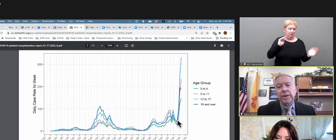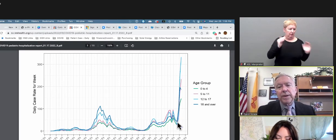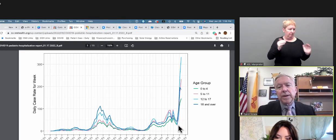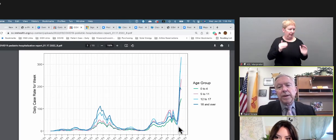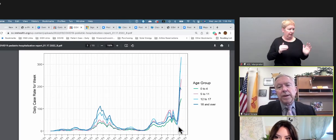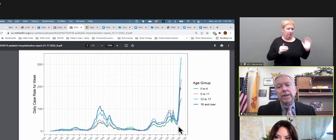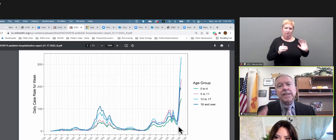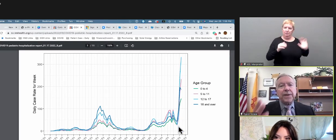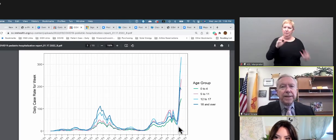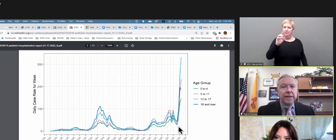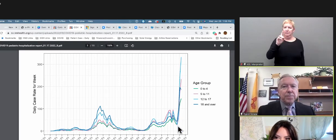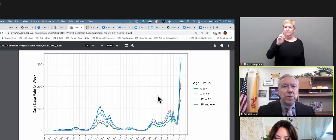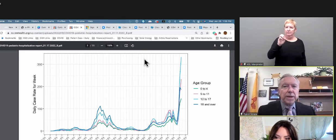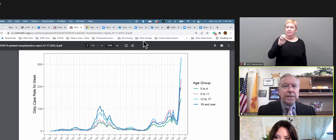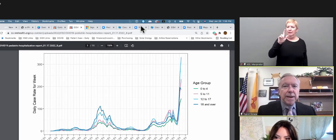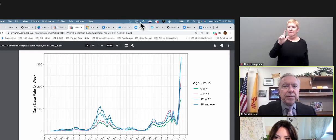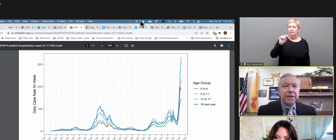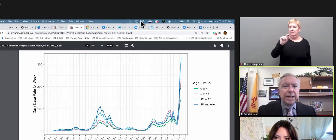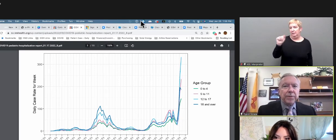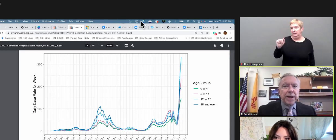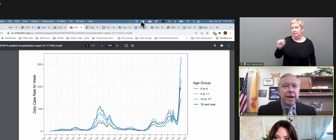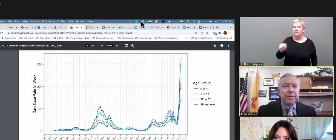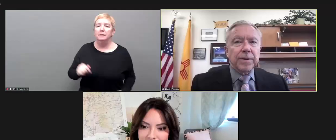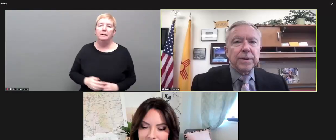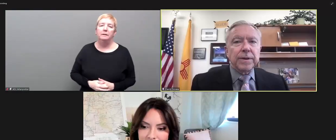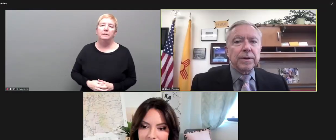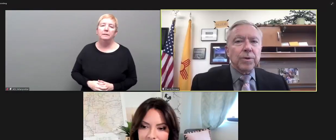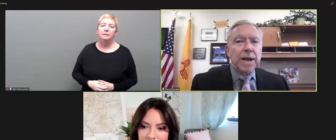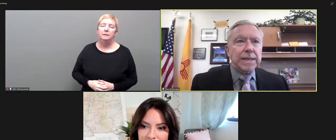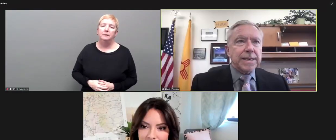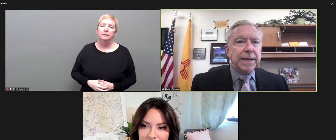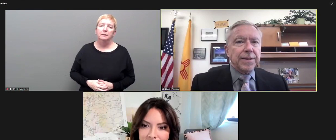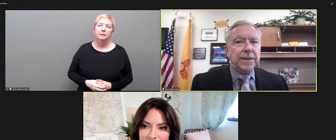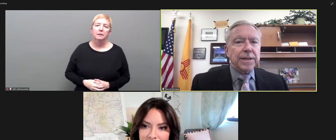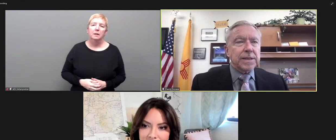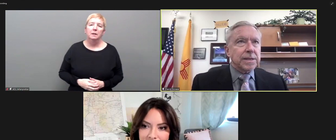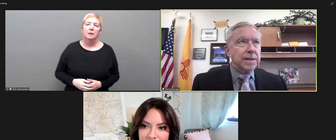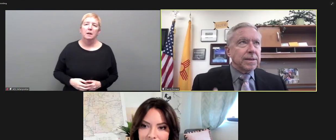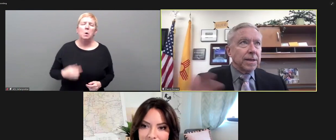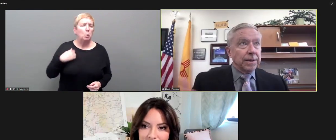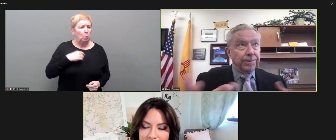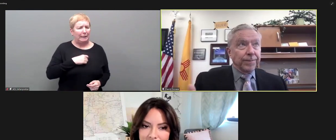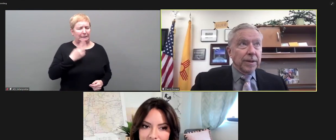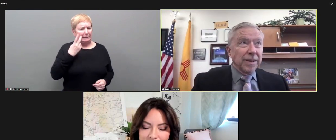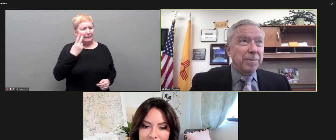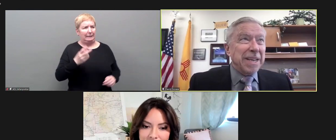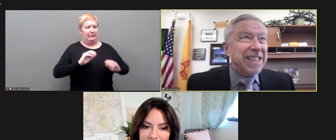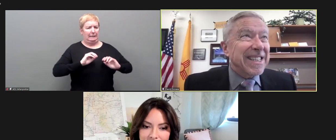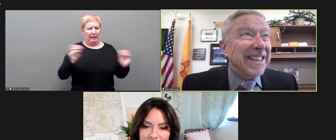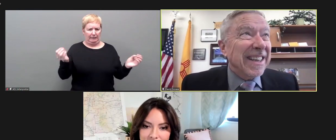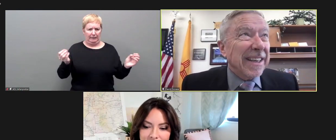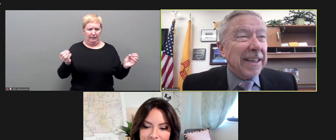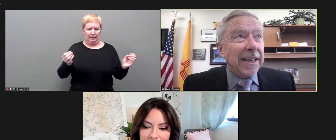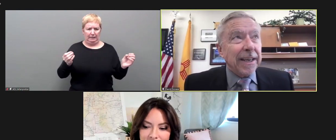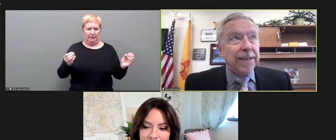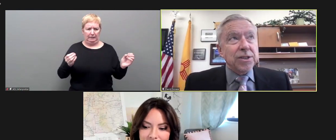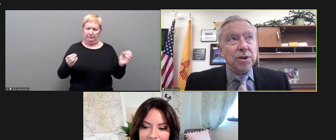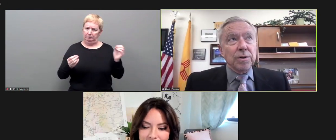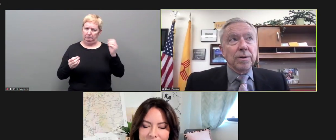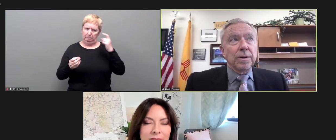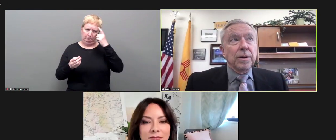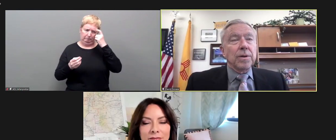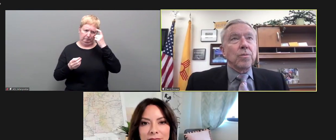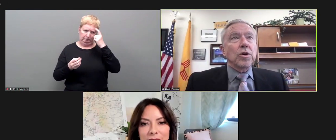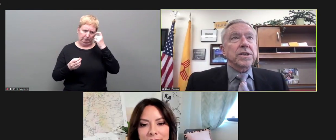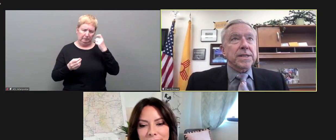So at least at this point in time with the data we have, we're not seeing anything that makes us think that kids